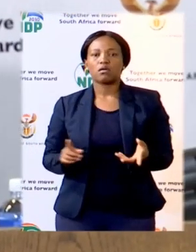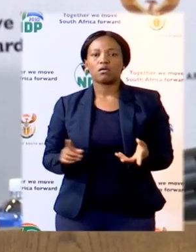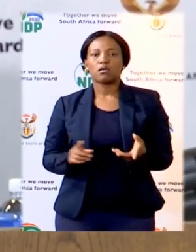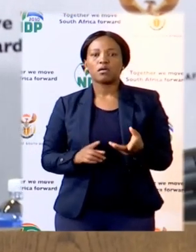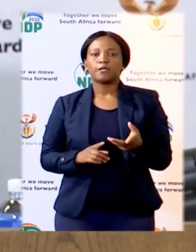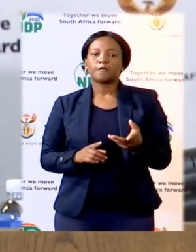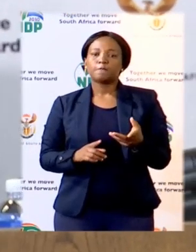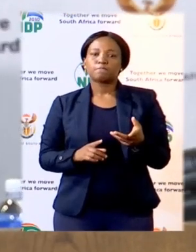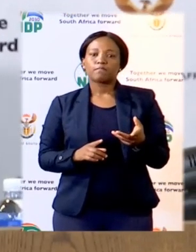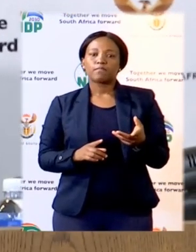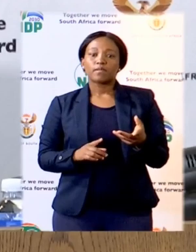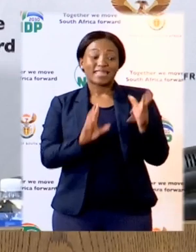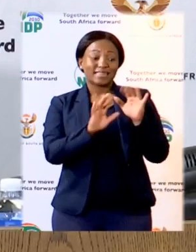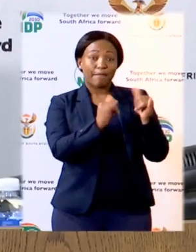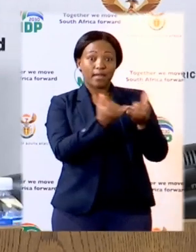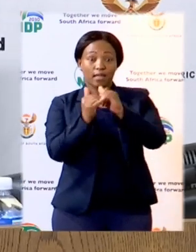employers